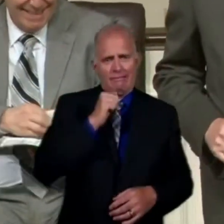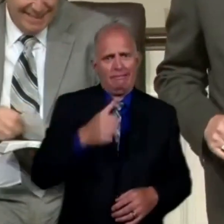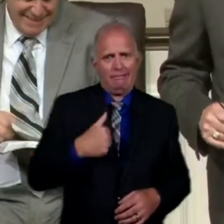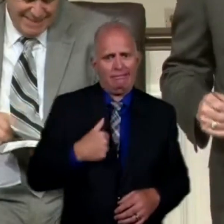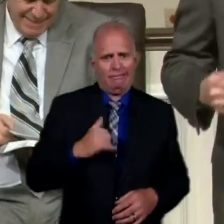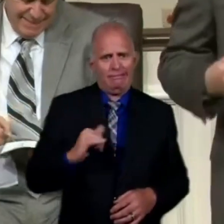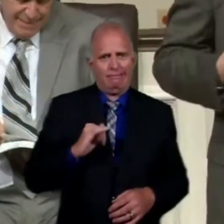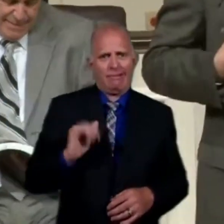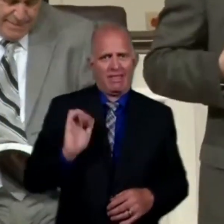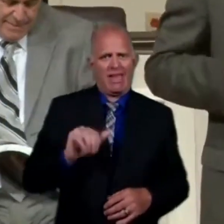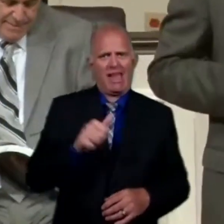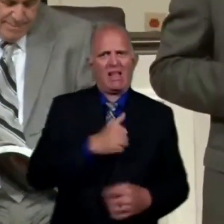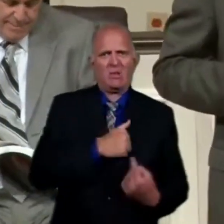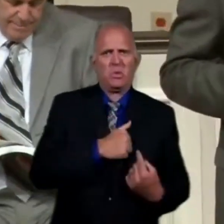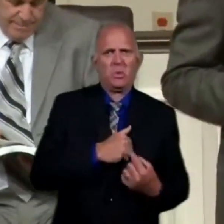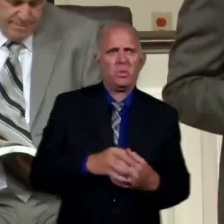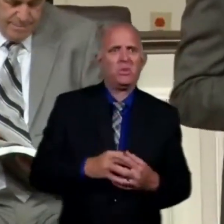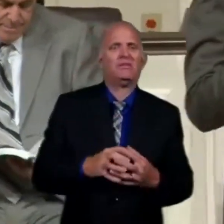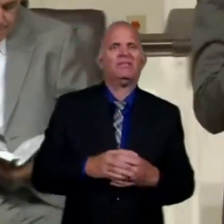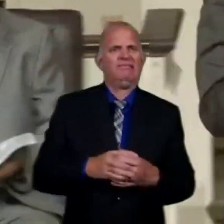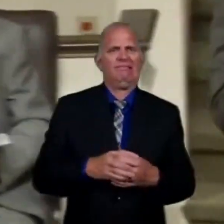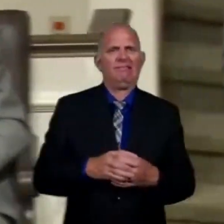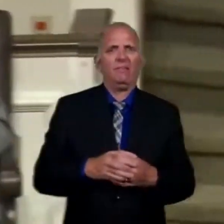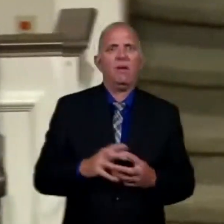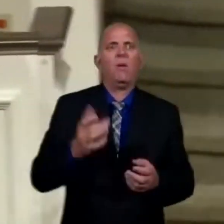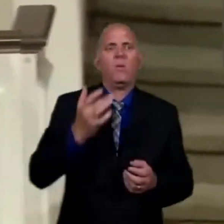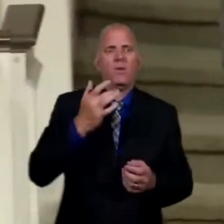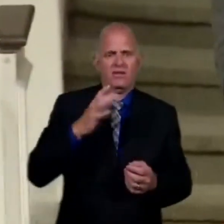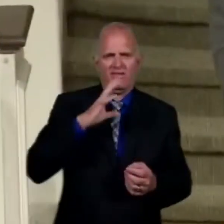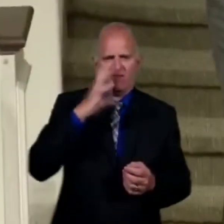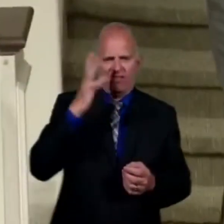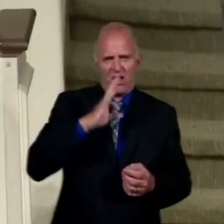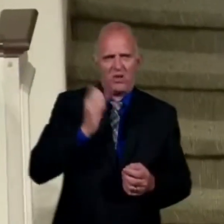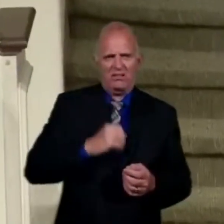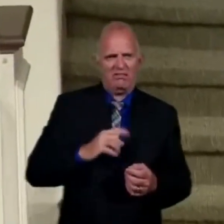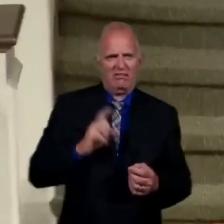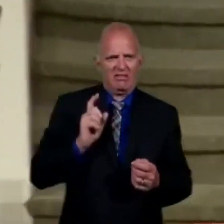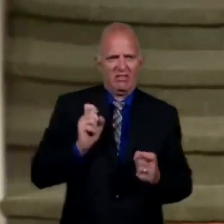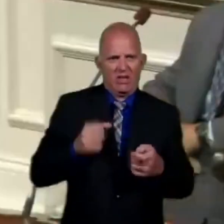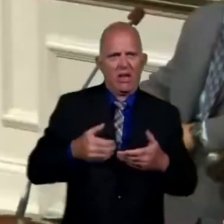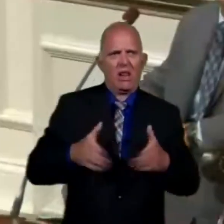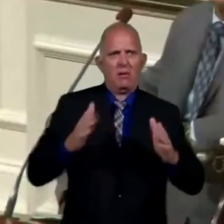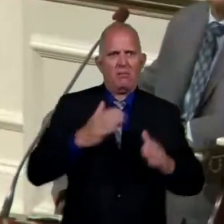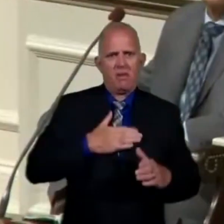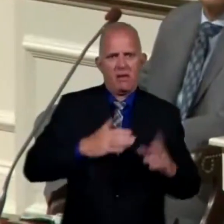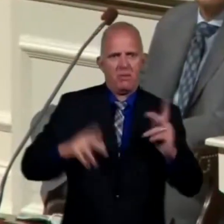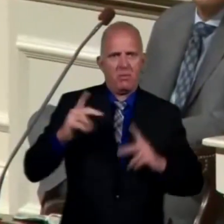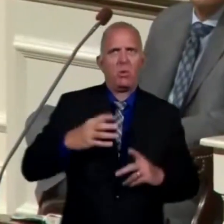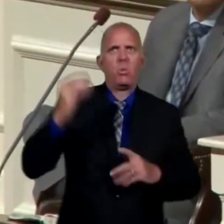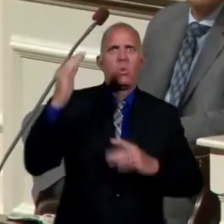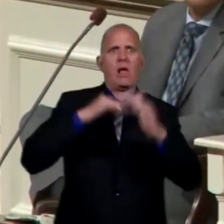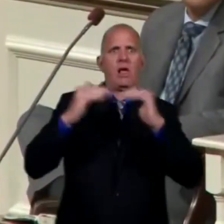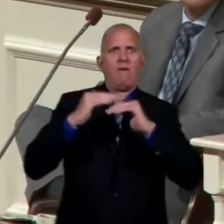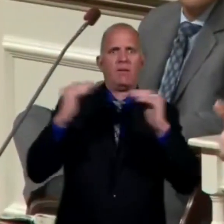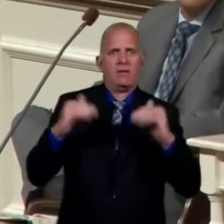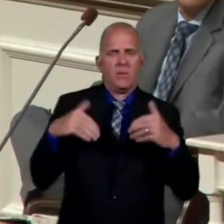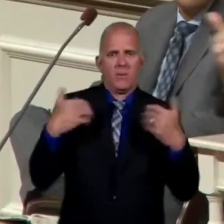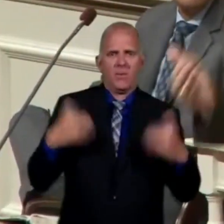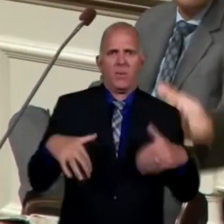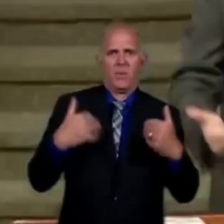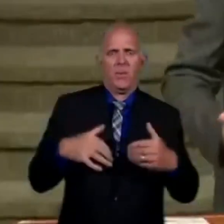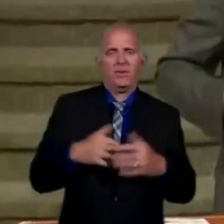He said, I would wish myself to be accursed if I could just see my people come to know the Lord. But you